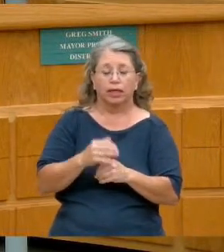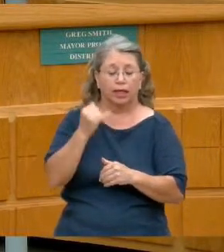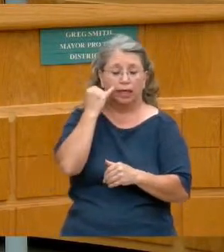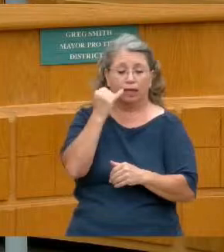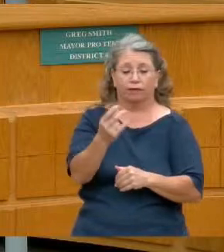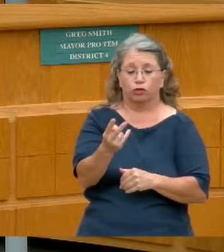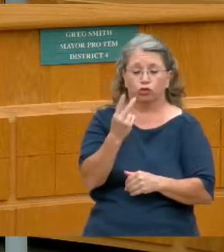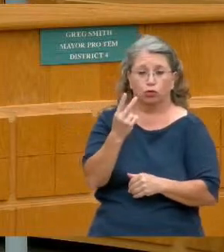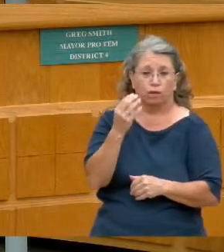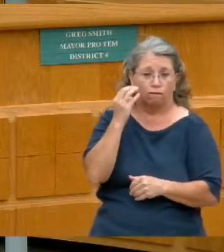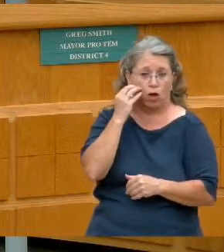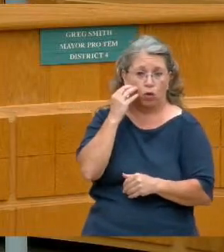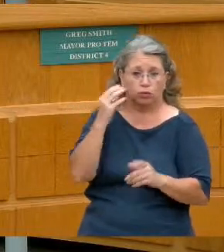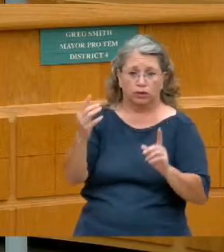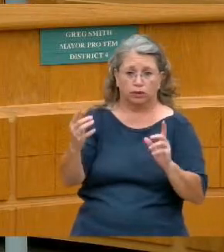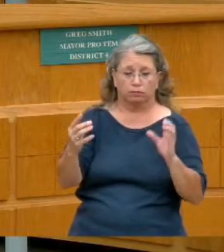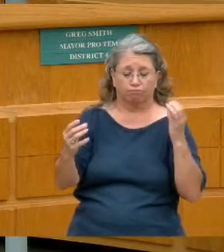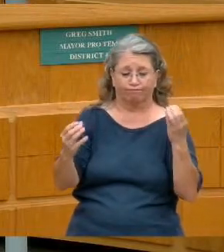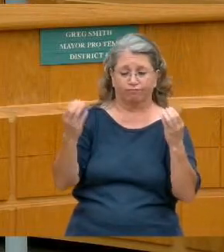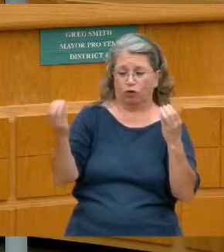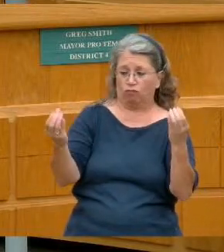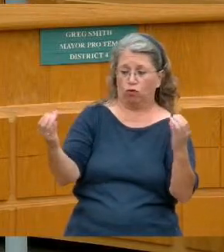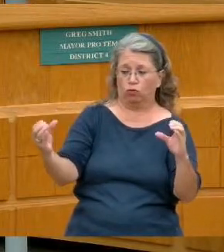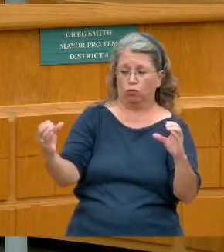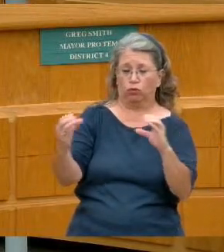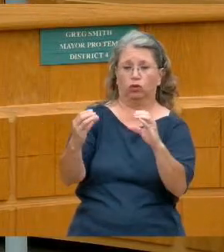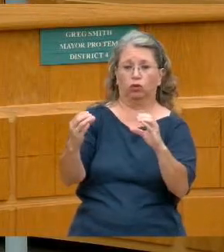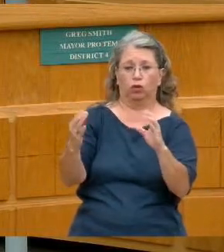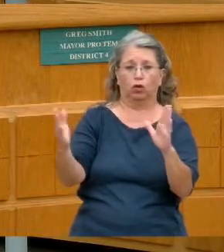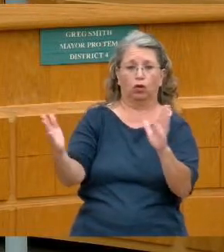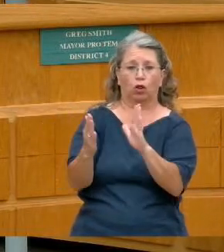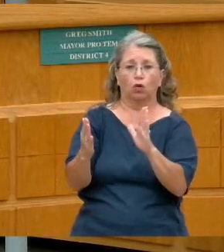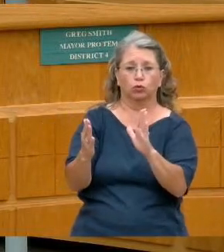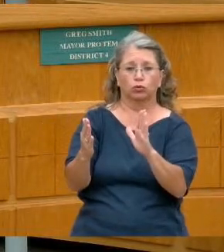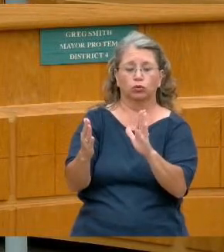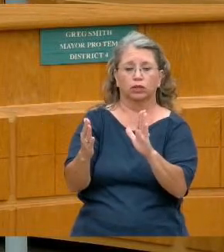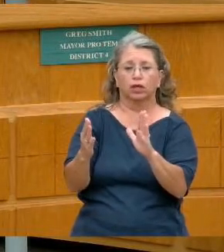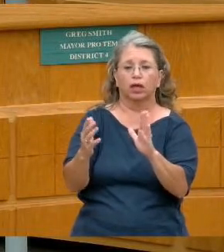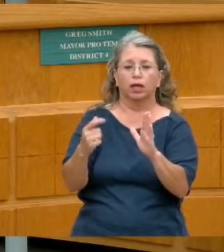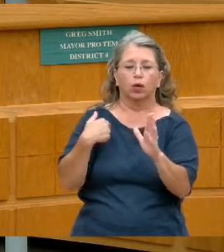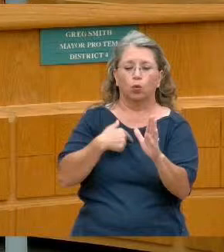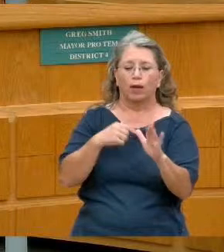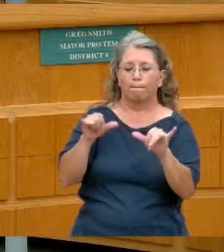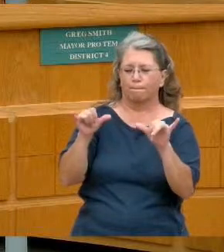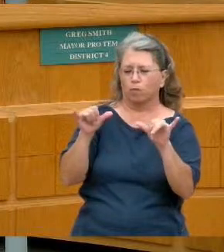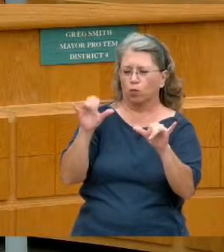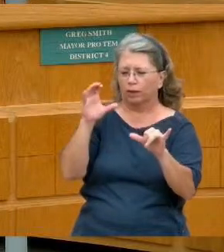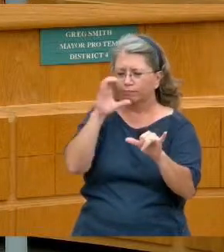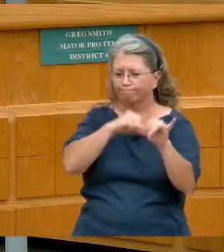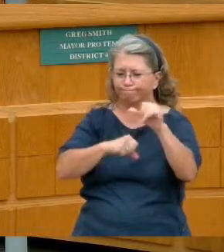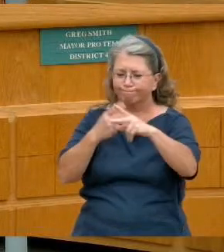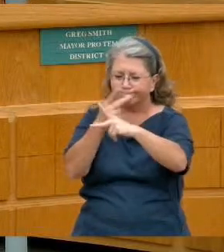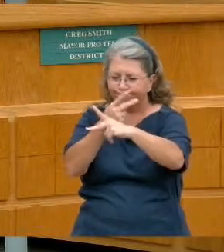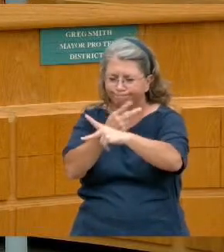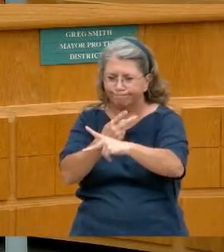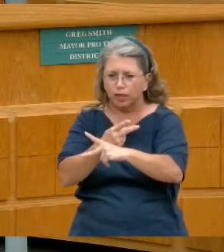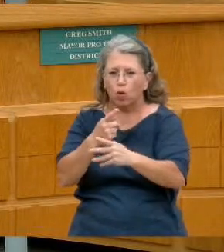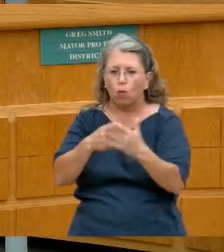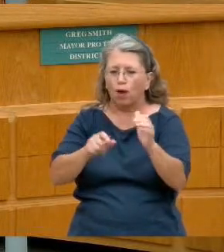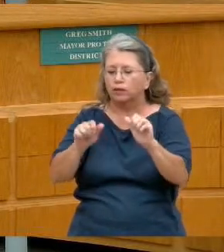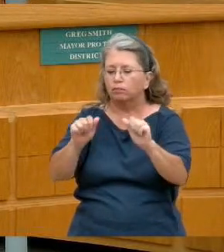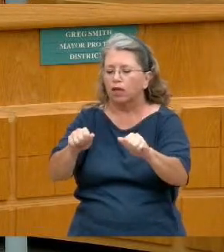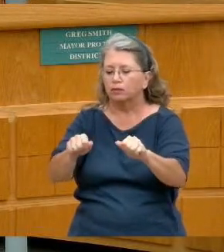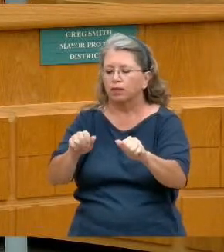together, there's then a probabilistic equation that runs to determine what's the probability that they'll come within 6 feet of each other or less and potentially